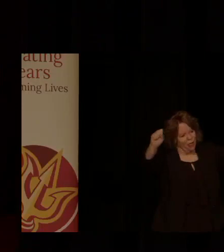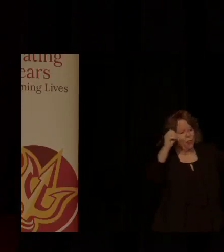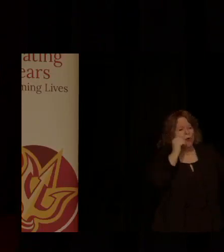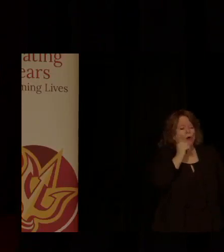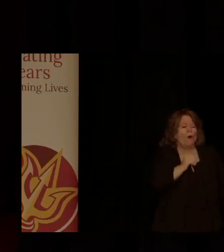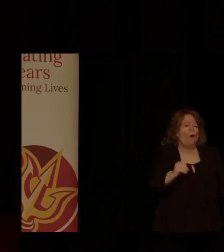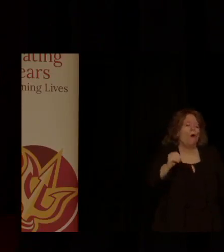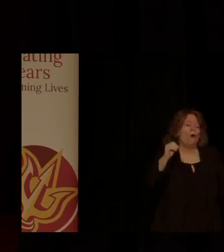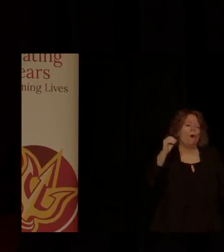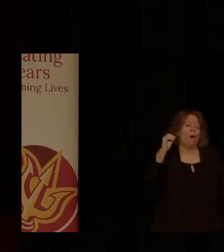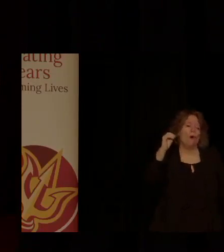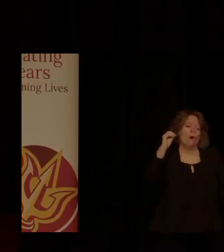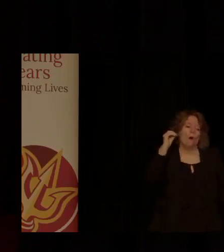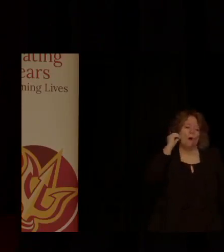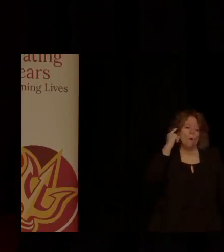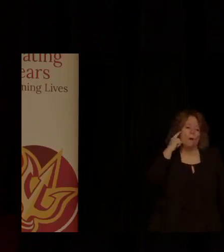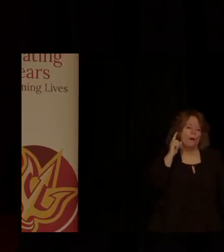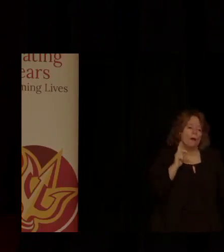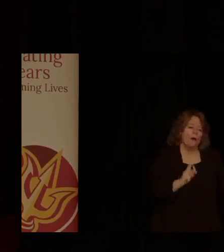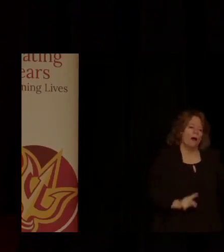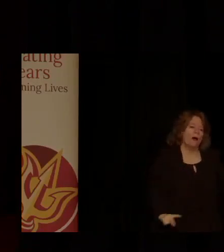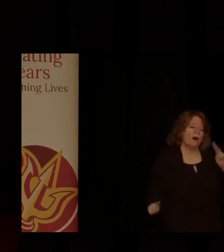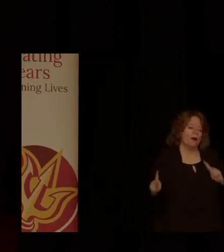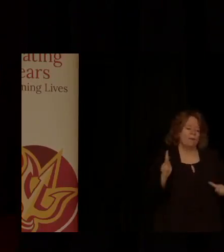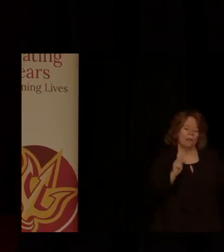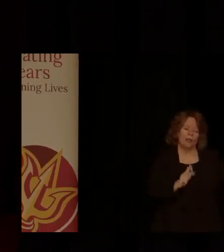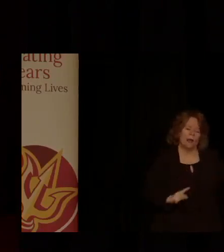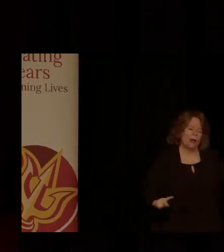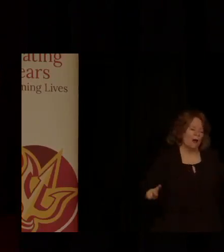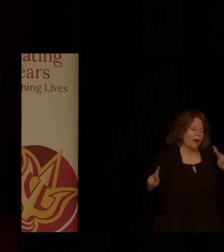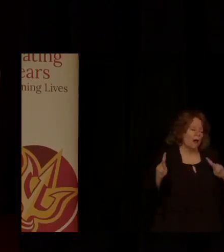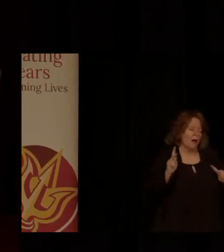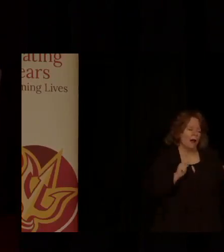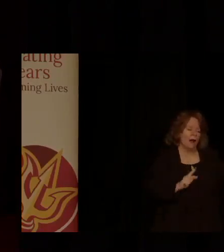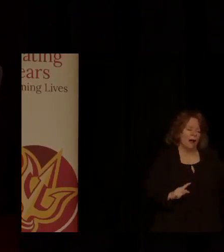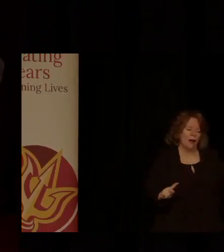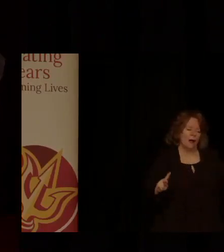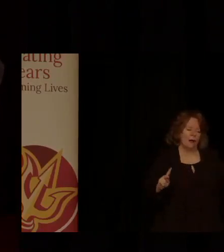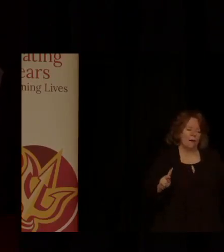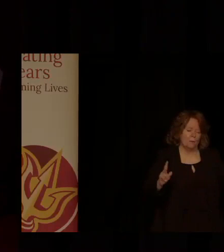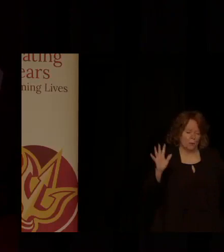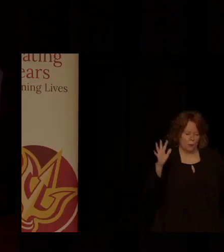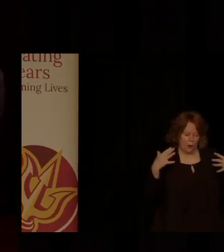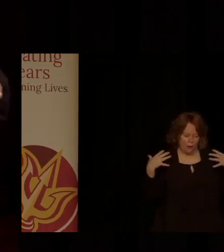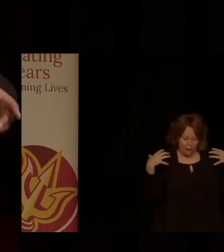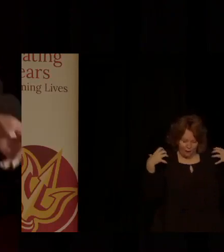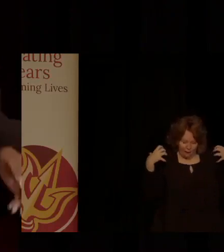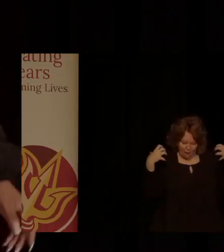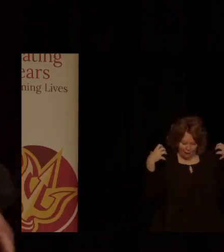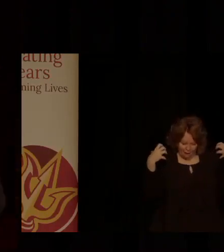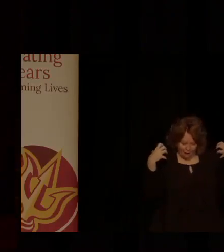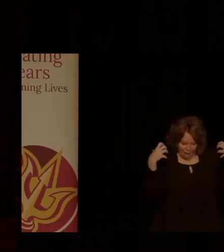and the home of the brave?